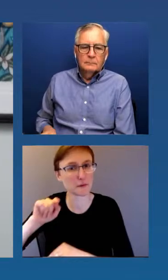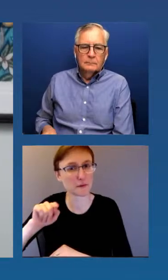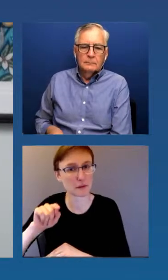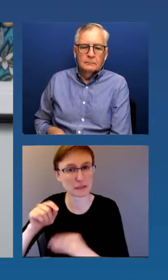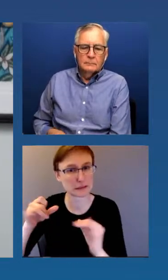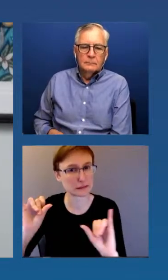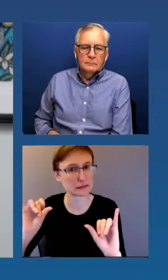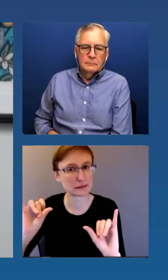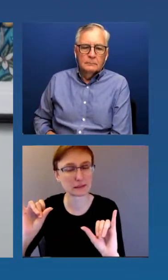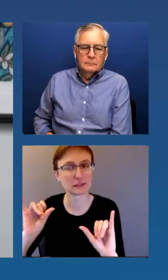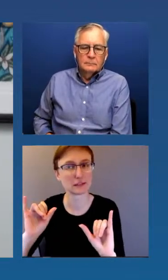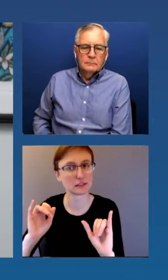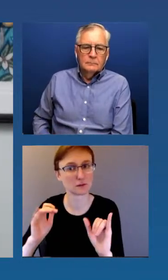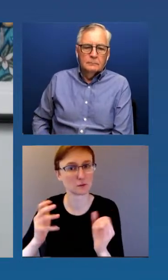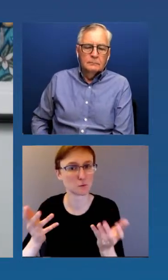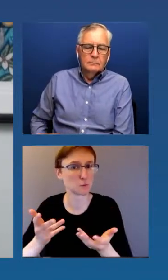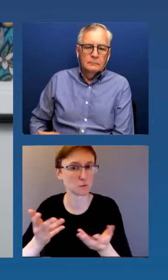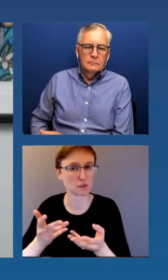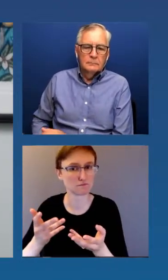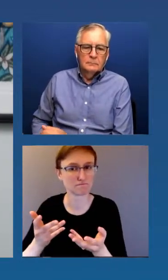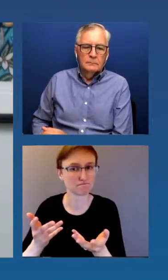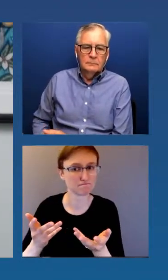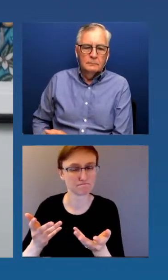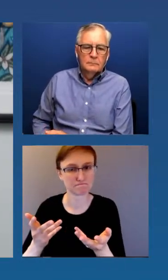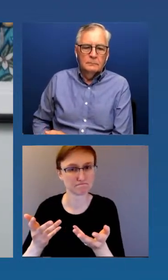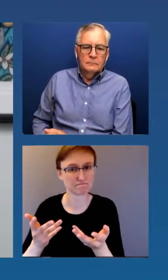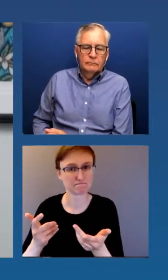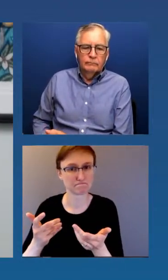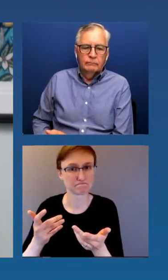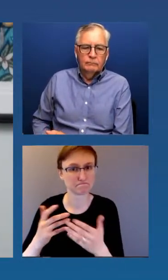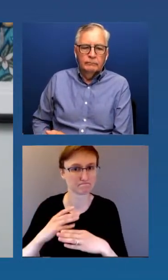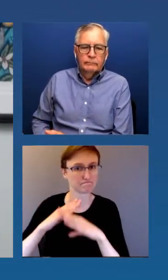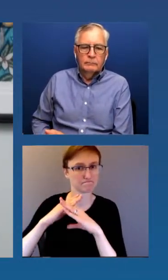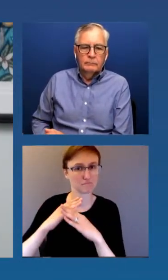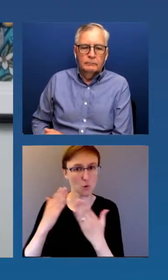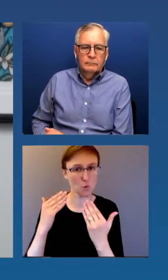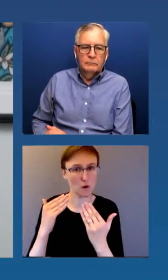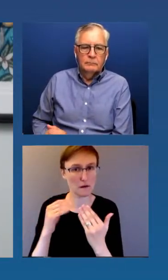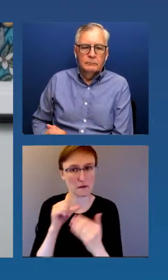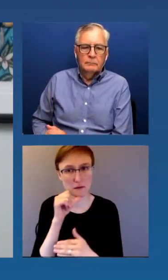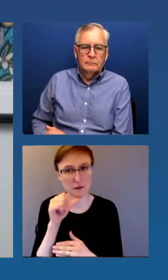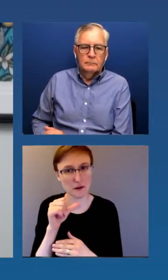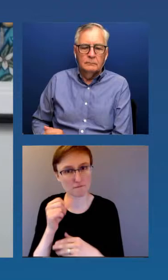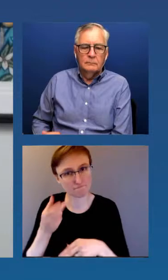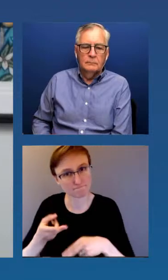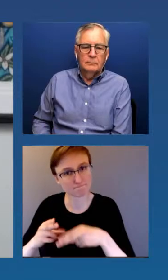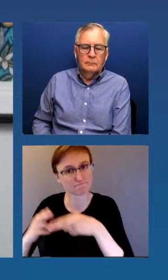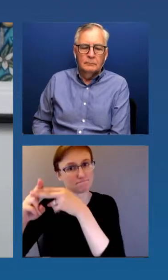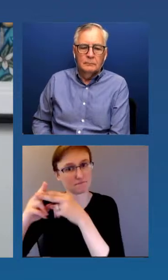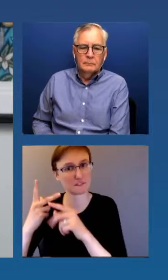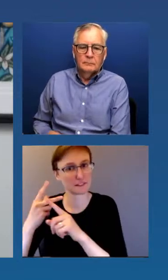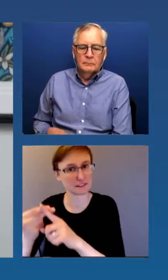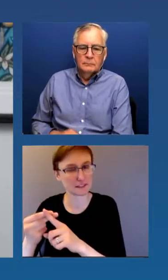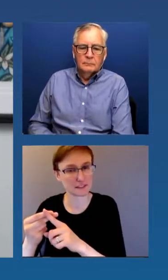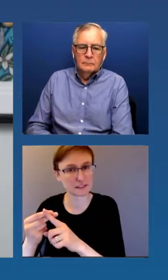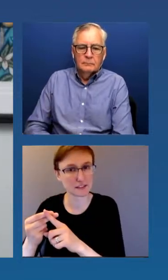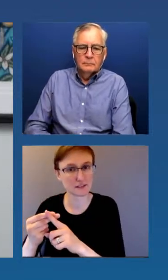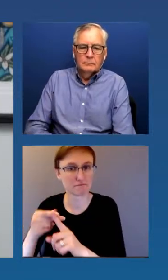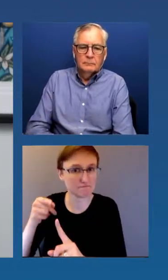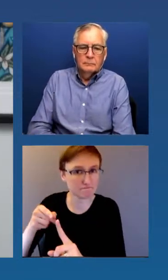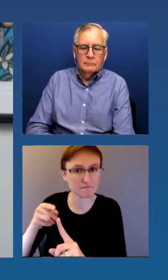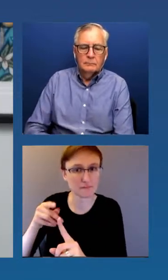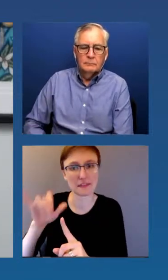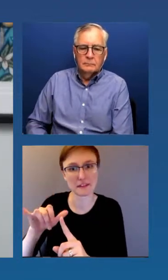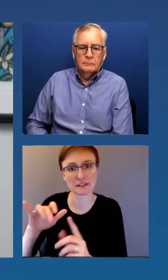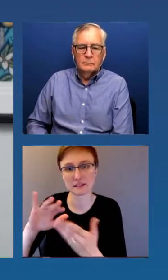in people's way there for increasing the vaccination rate in that particular community. And some of the other communities. I know you've sort of addressed